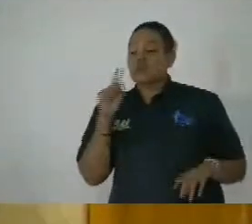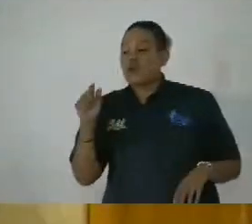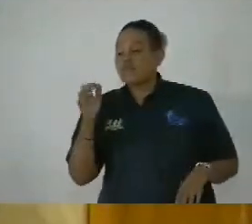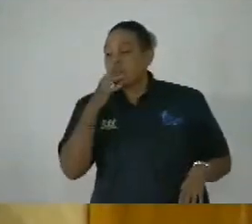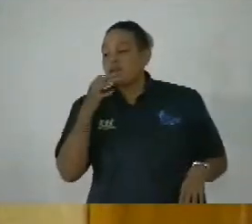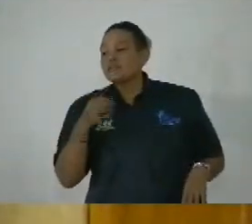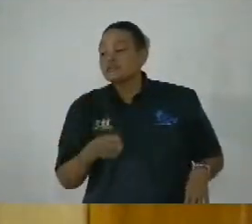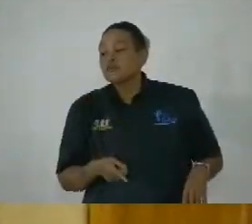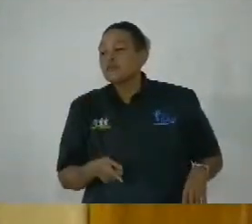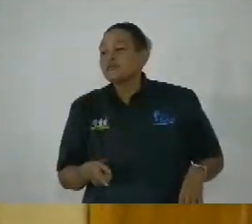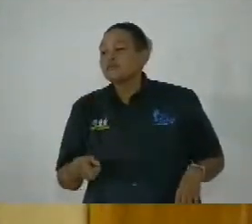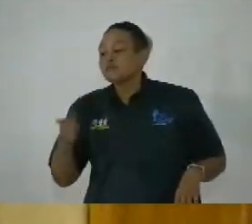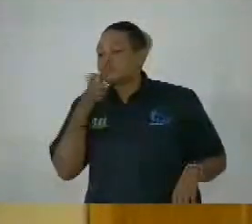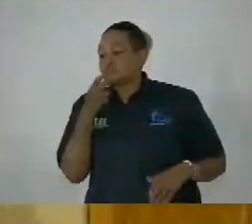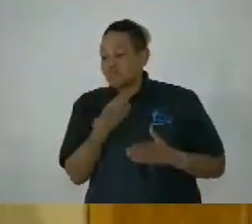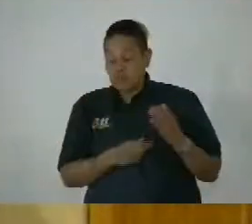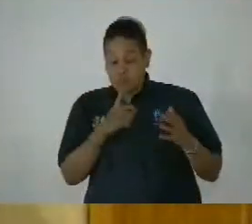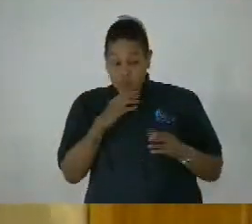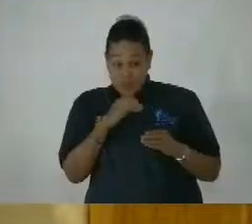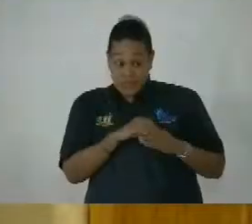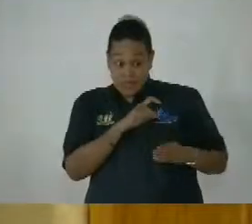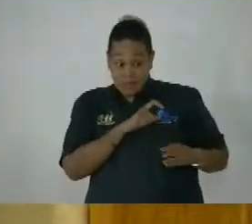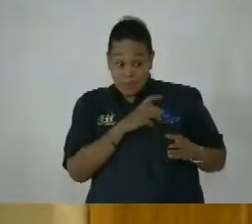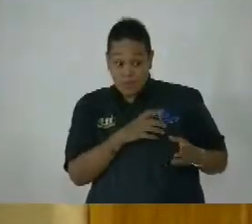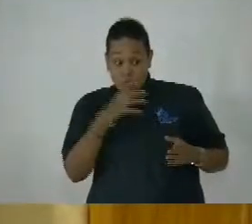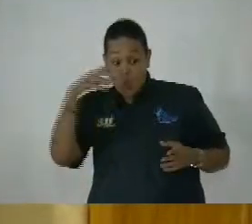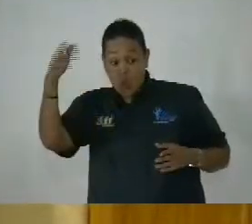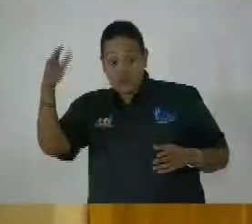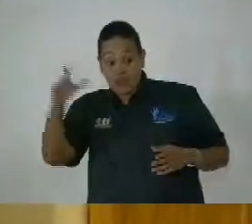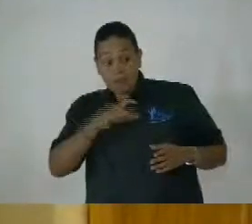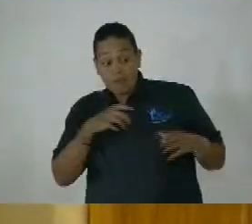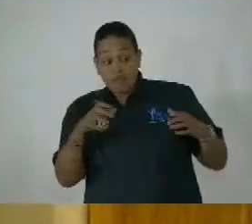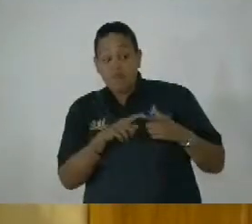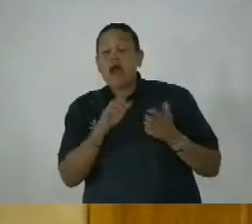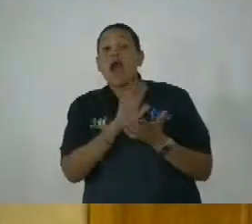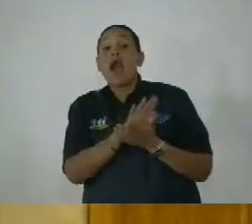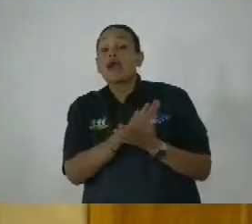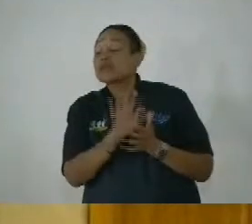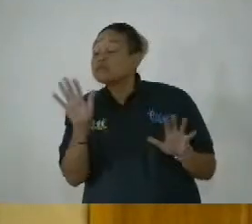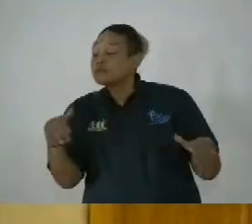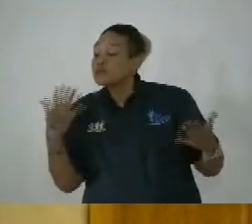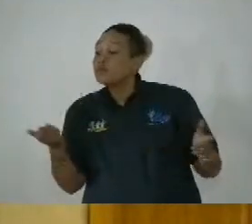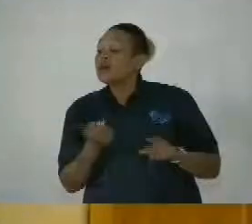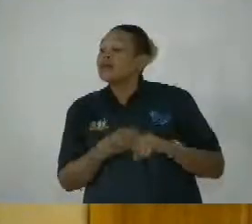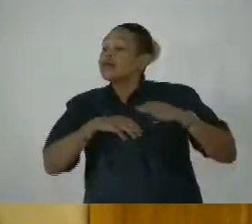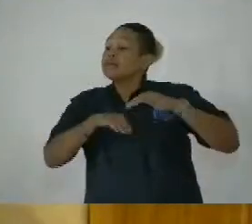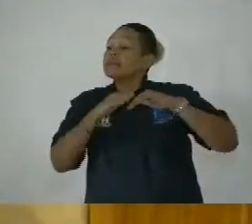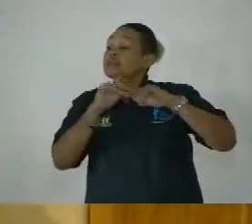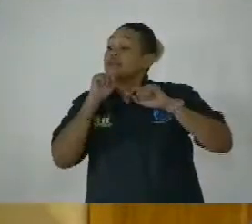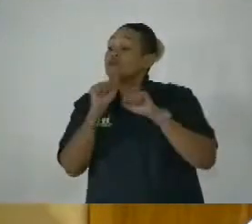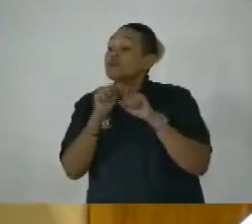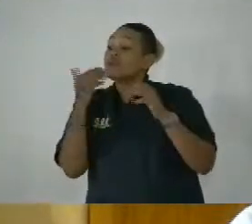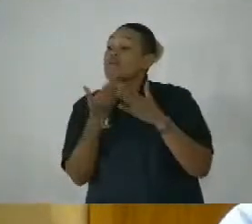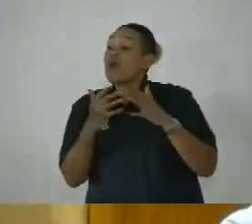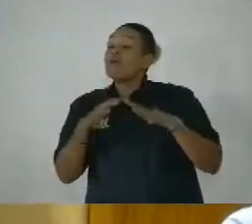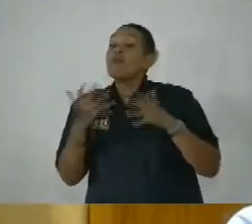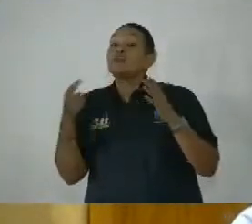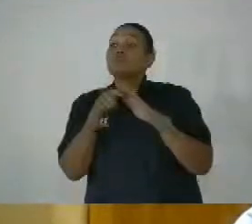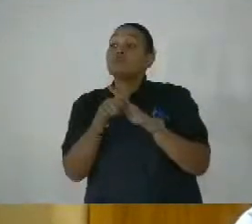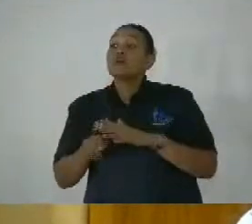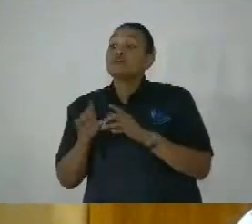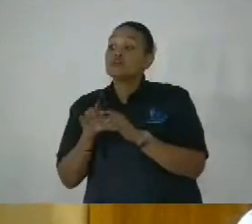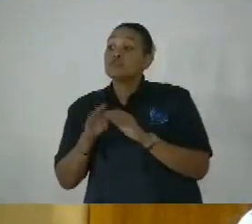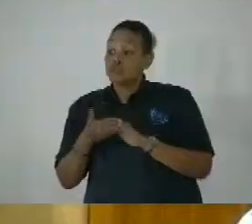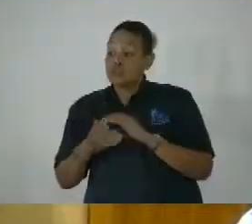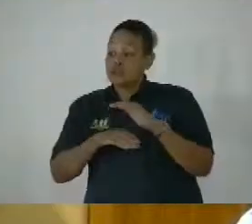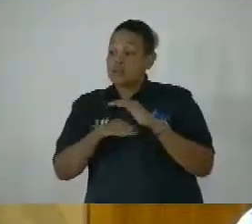experts who are both in the force, outside the force, and the academics that based on the fact that much of the murders in Jamaica are